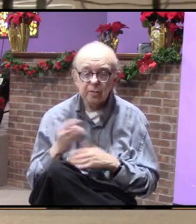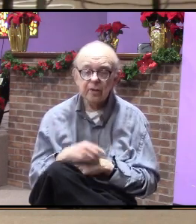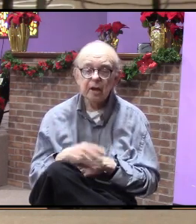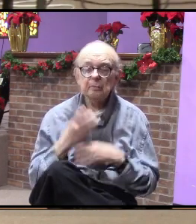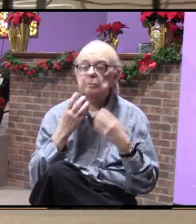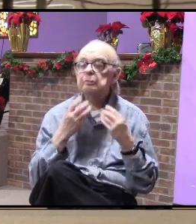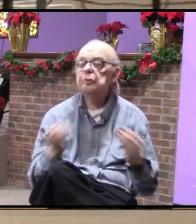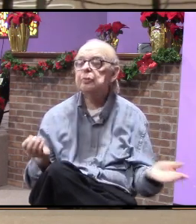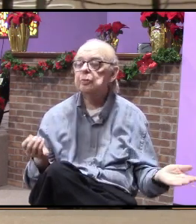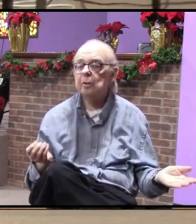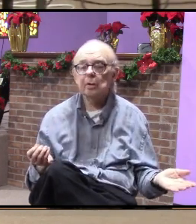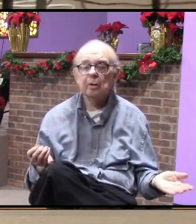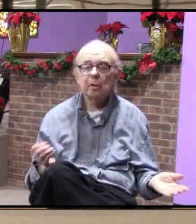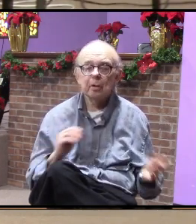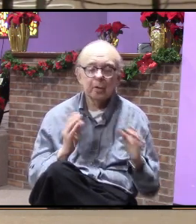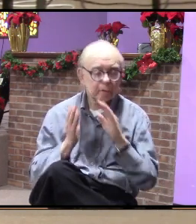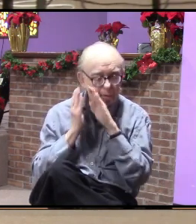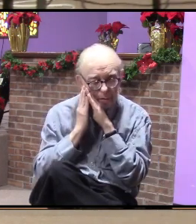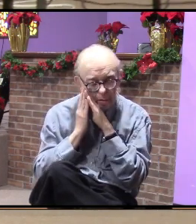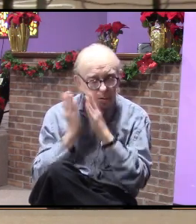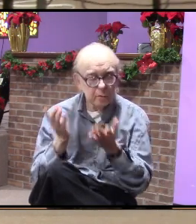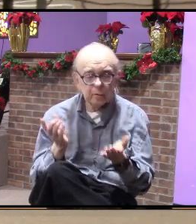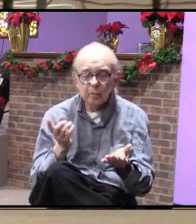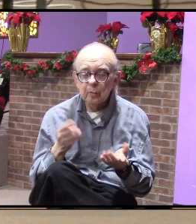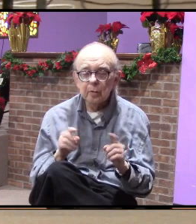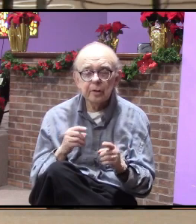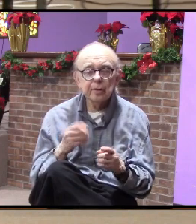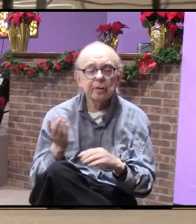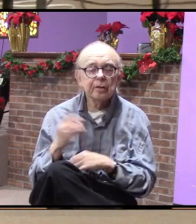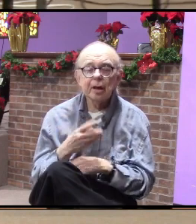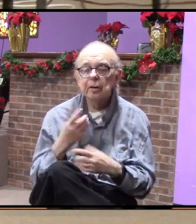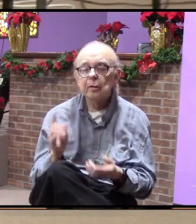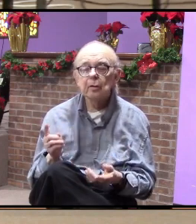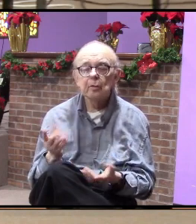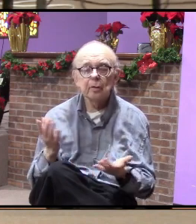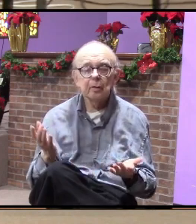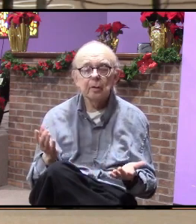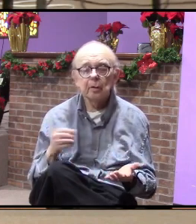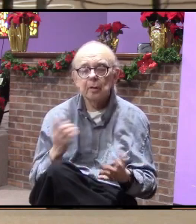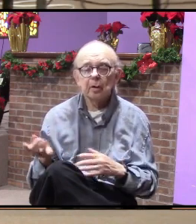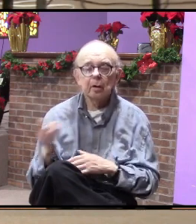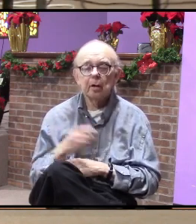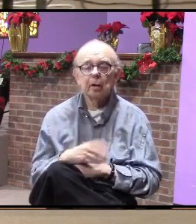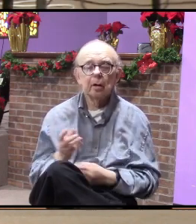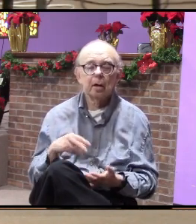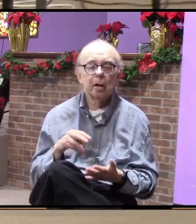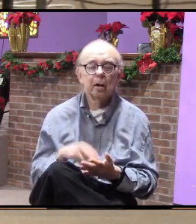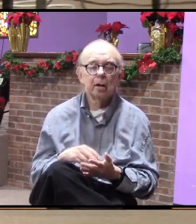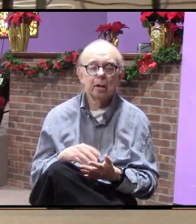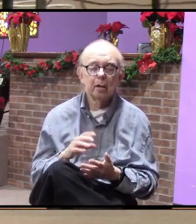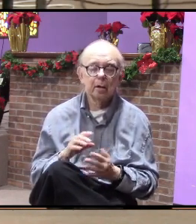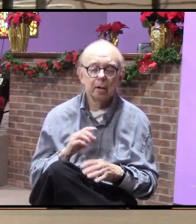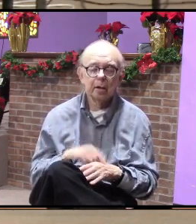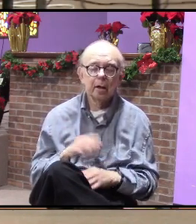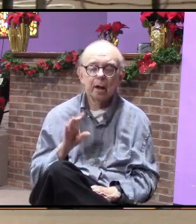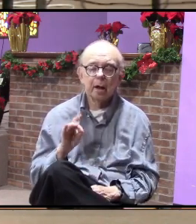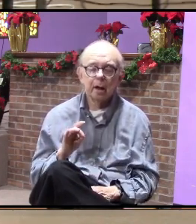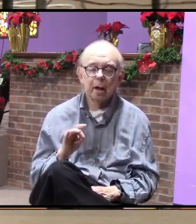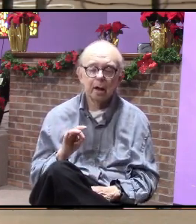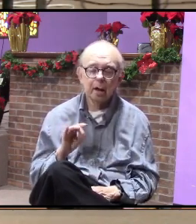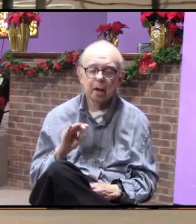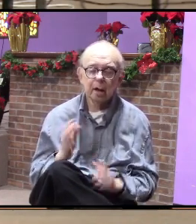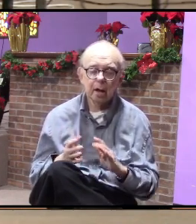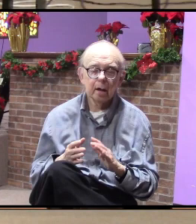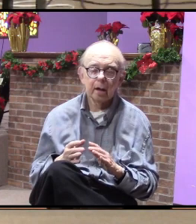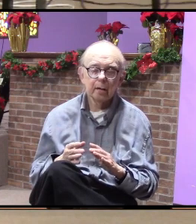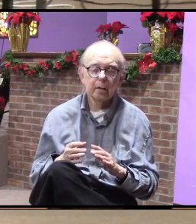gone. And we're going to bed, and we wonder where it went. There's other days that we get up at 8 o'clock in the morning, and it seems